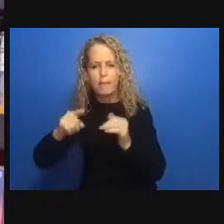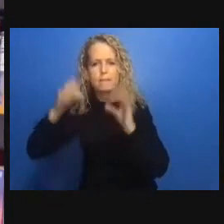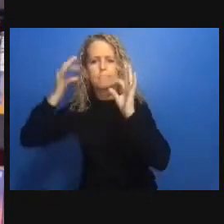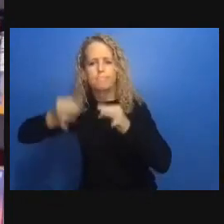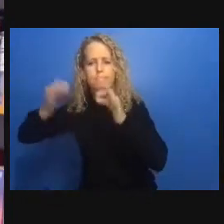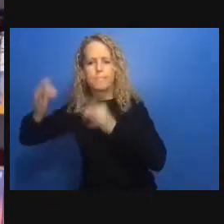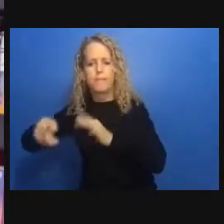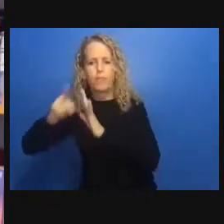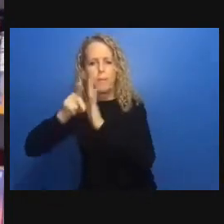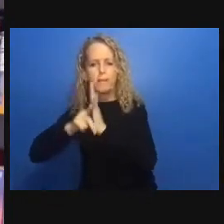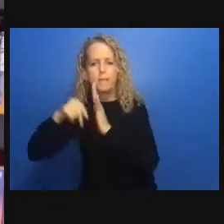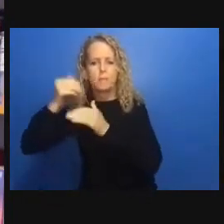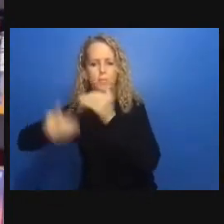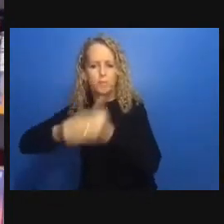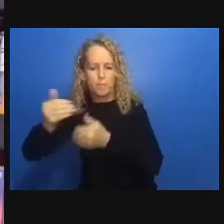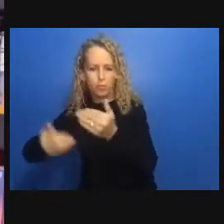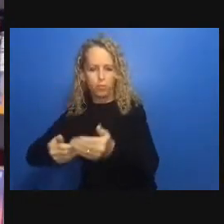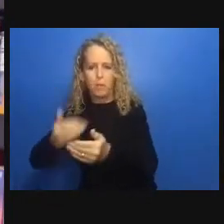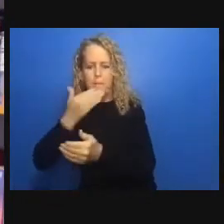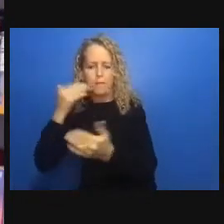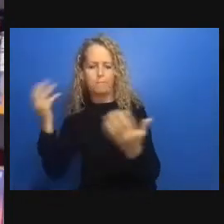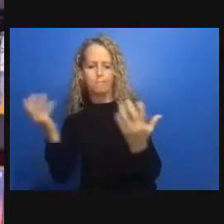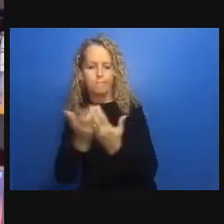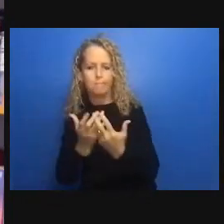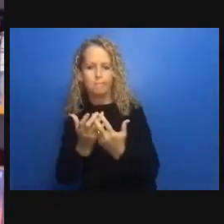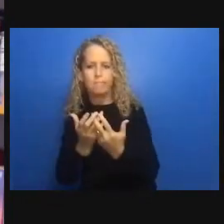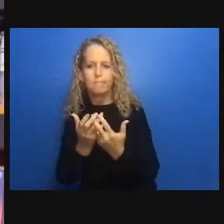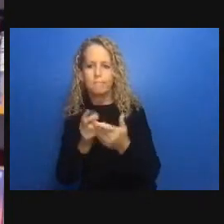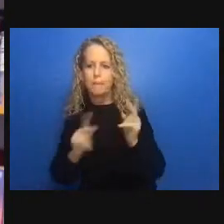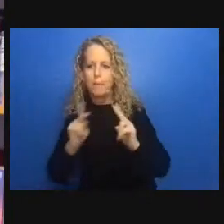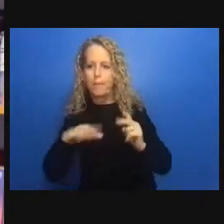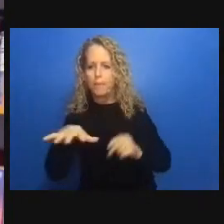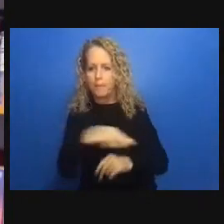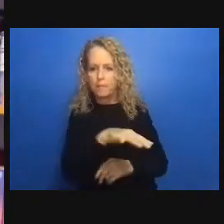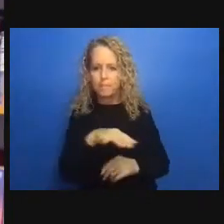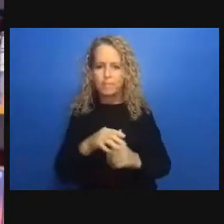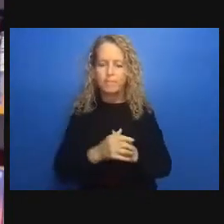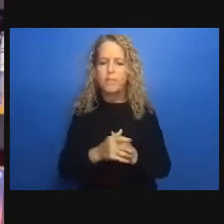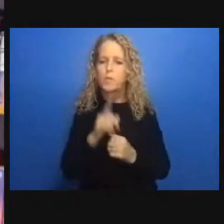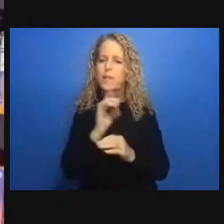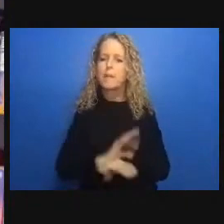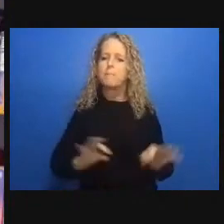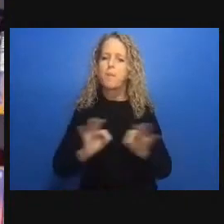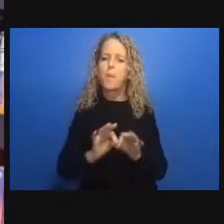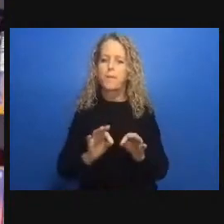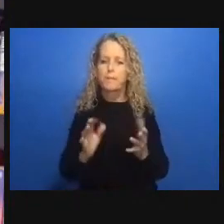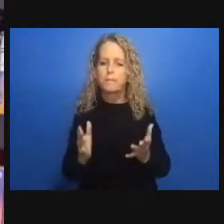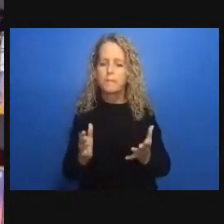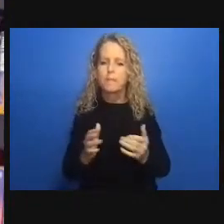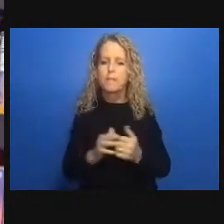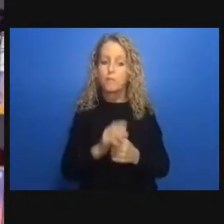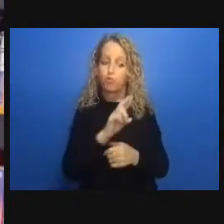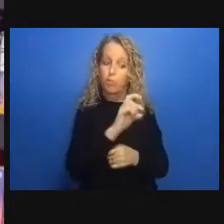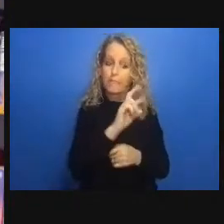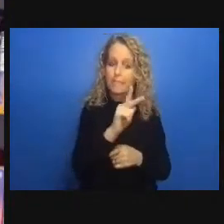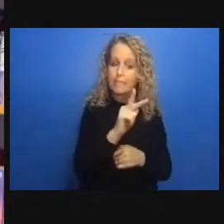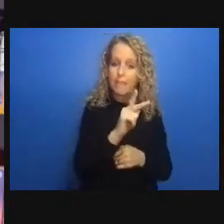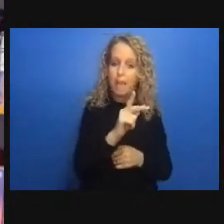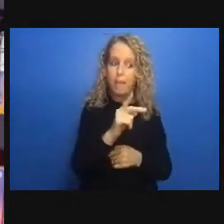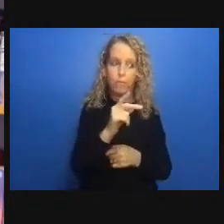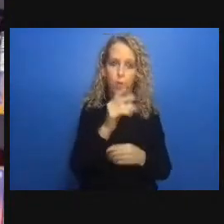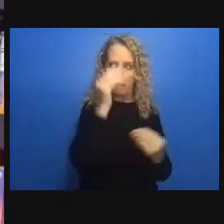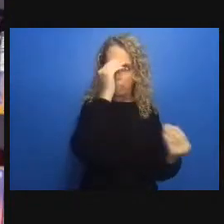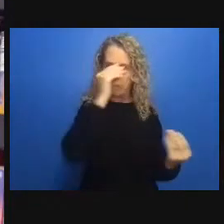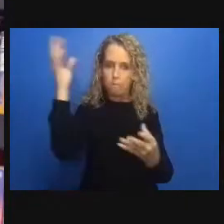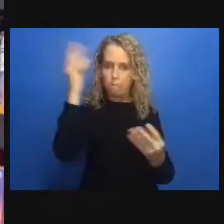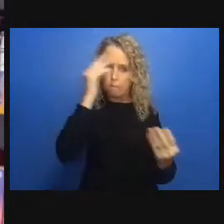how we manage the risk and reward equation around data, particularly data that is collected as a public